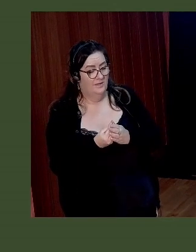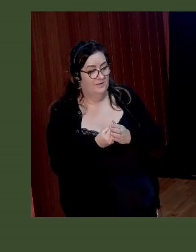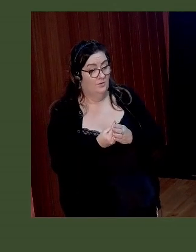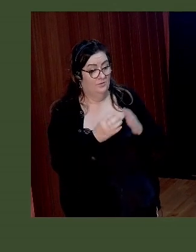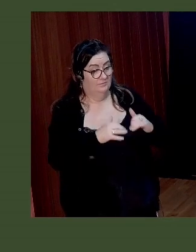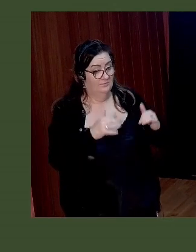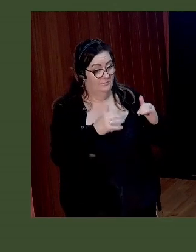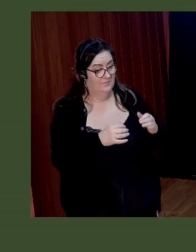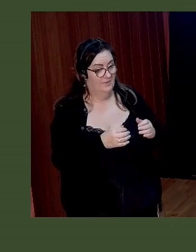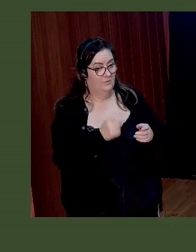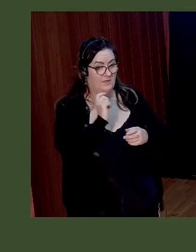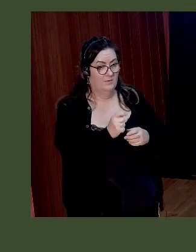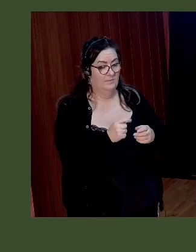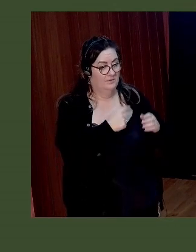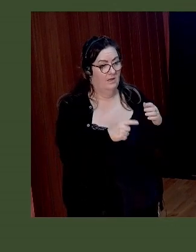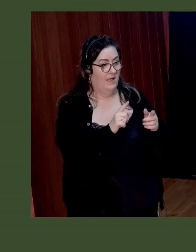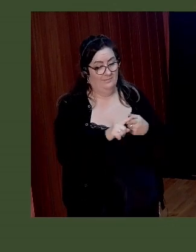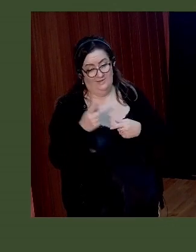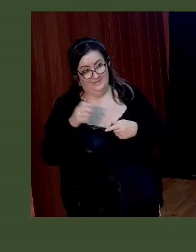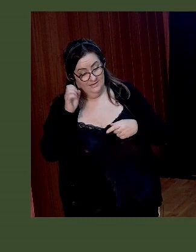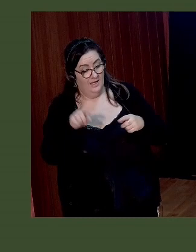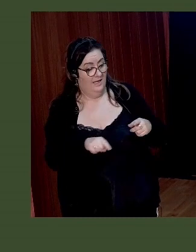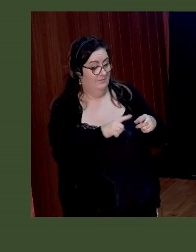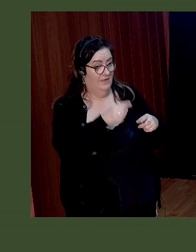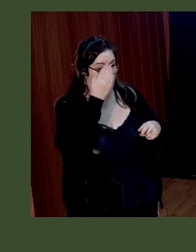Dáil and the Parliament of the Irish Republic,